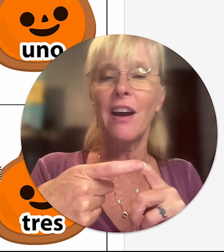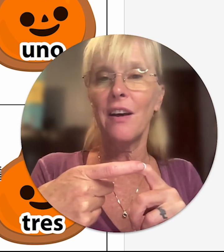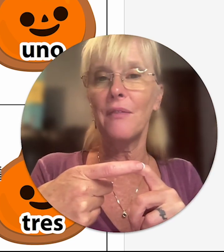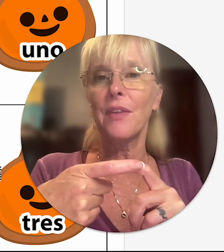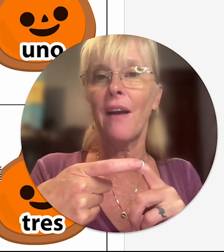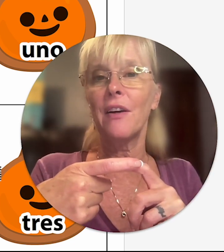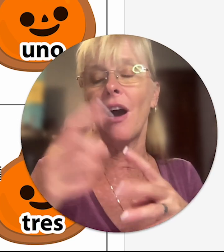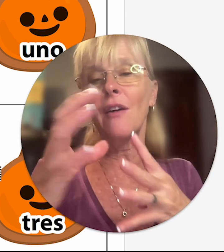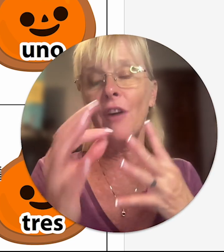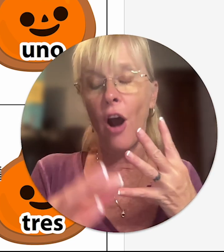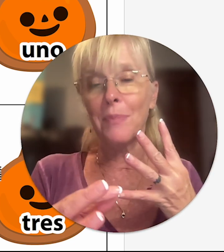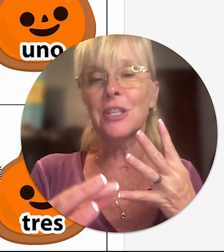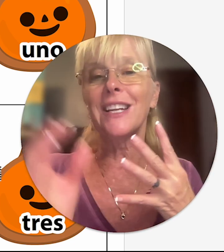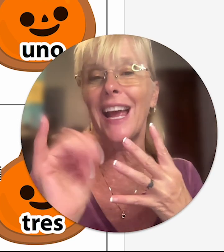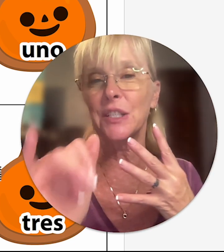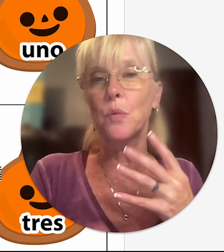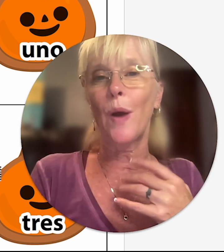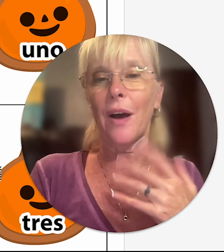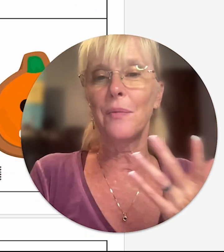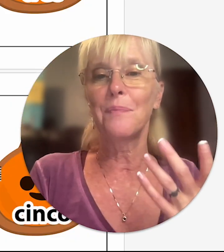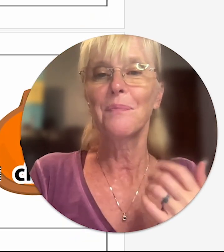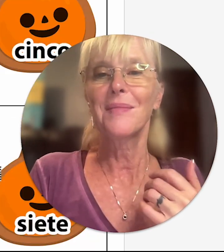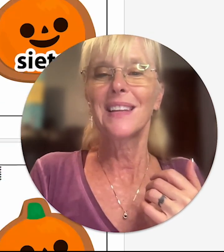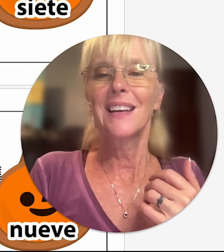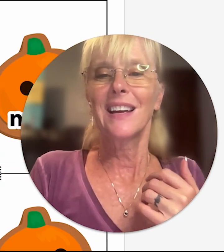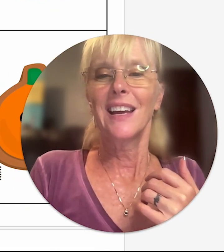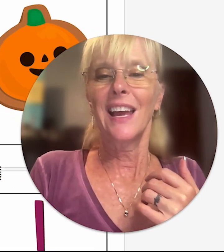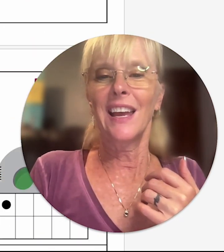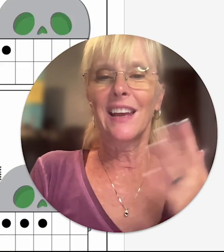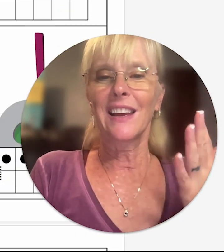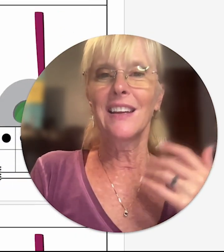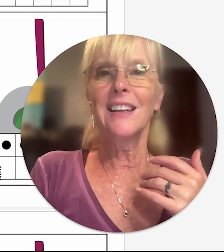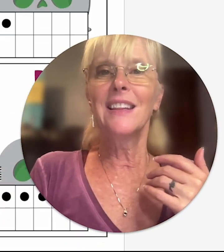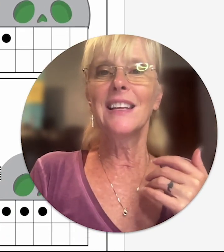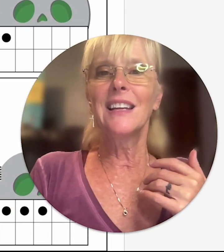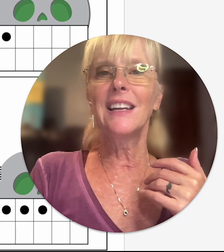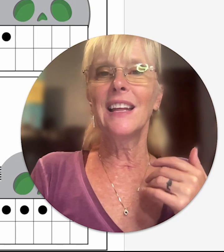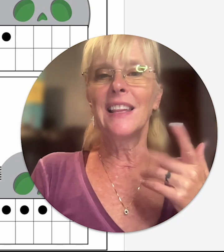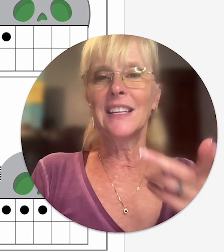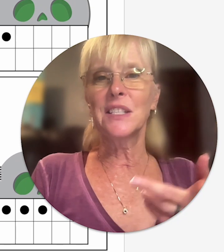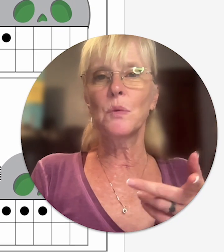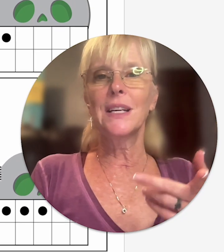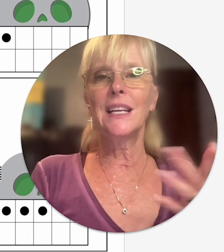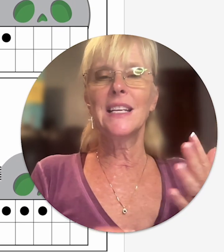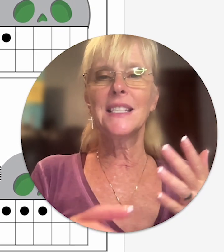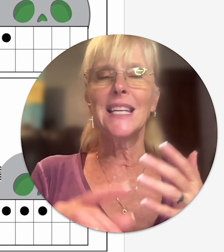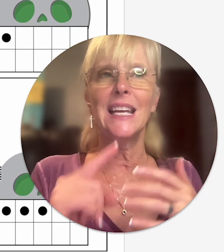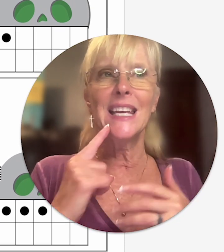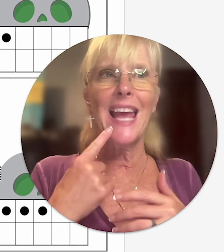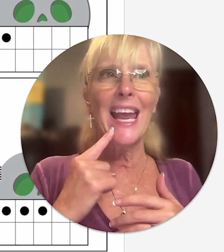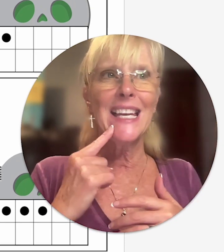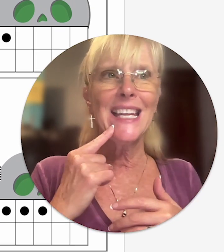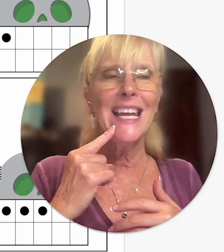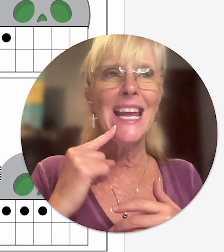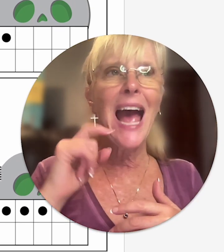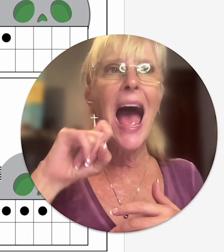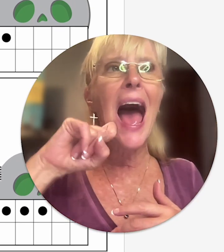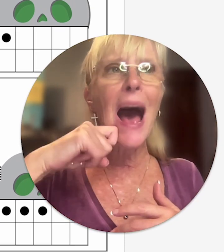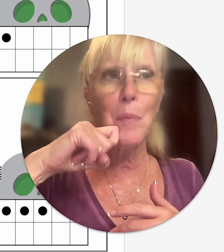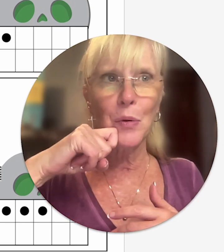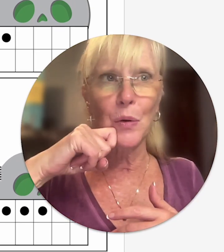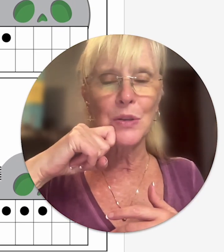Spanish option as well. And then this one is the